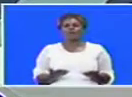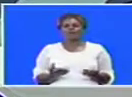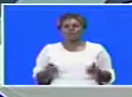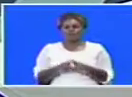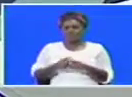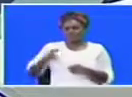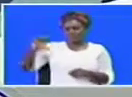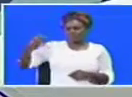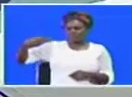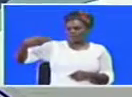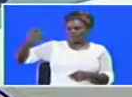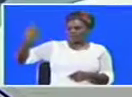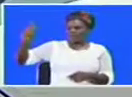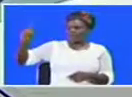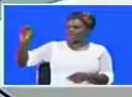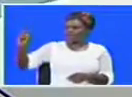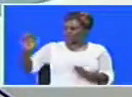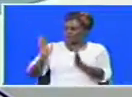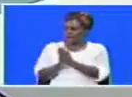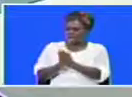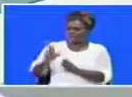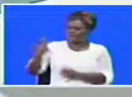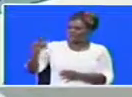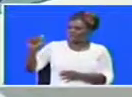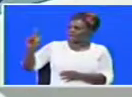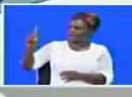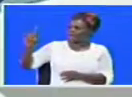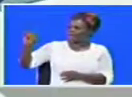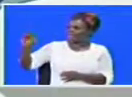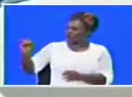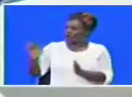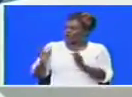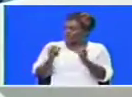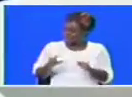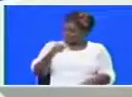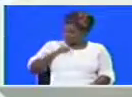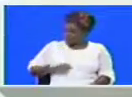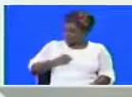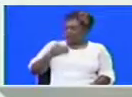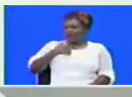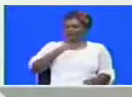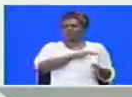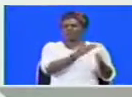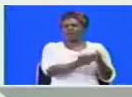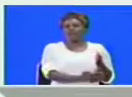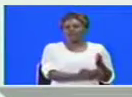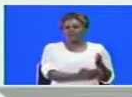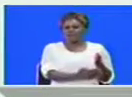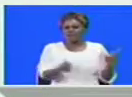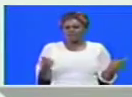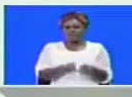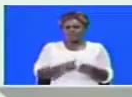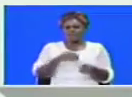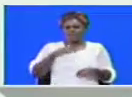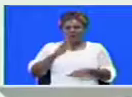have chemo and radiotherapy, and of course if it is surgical, we have a surgical cover for it. Okay. So you also have